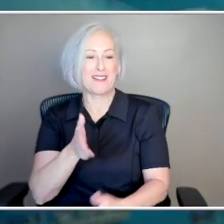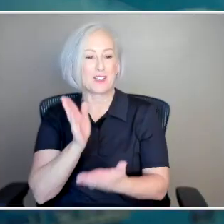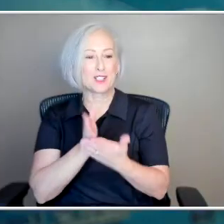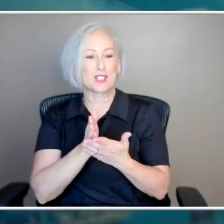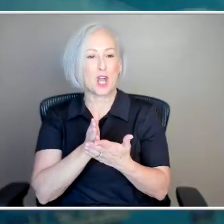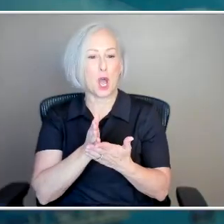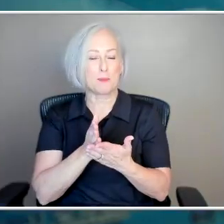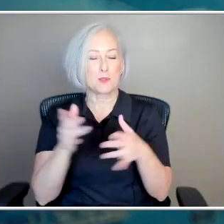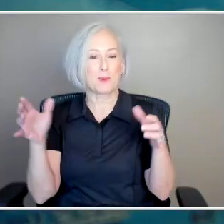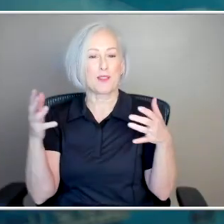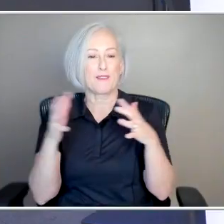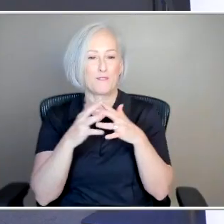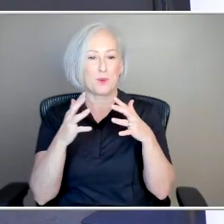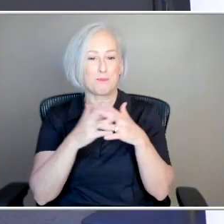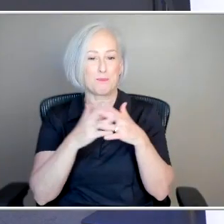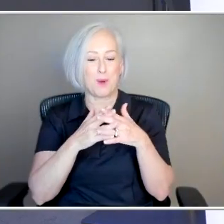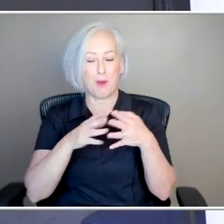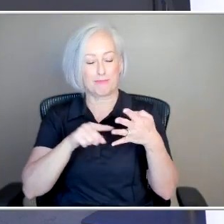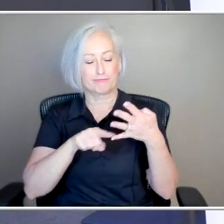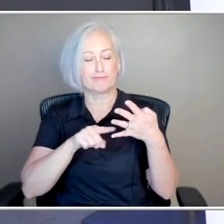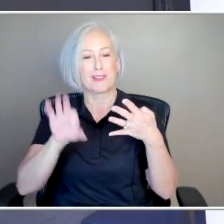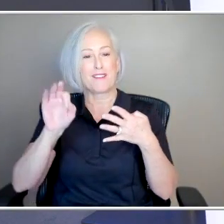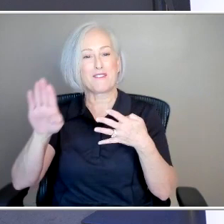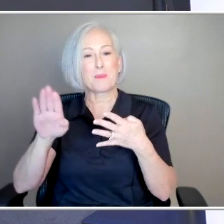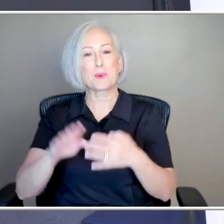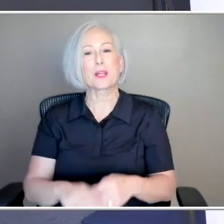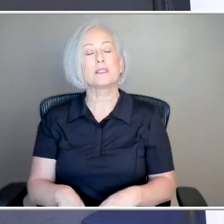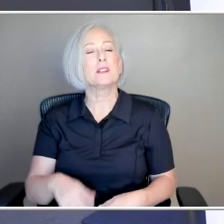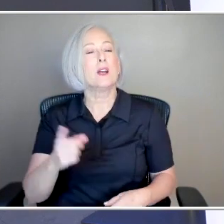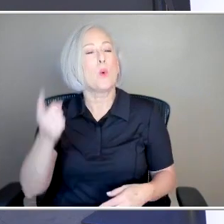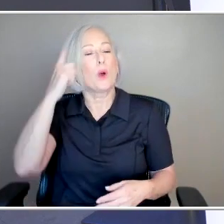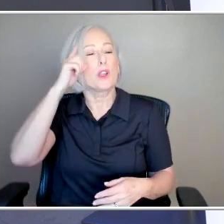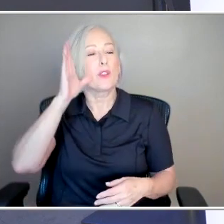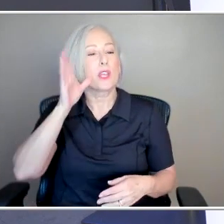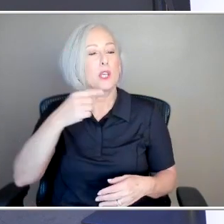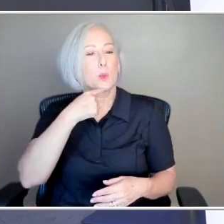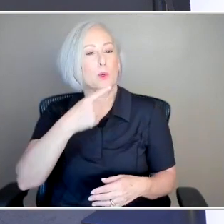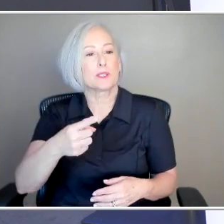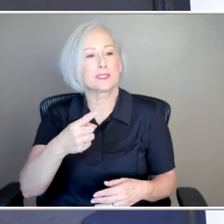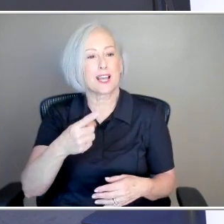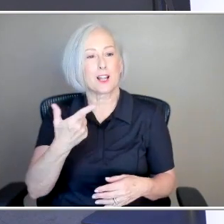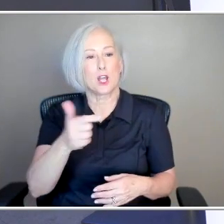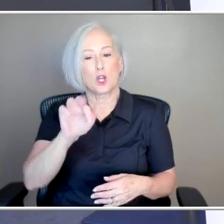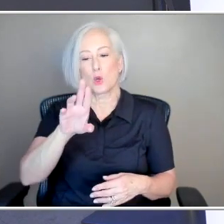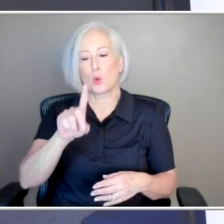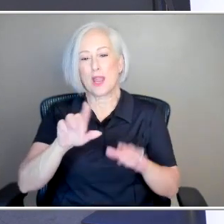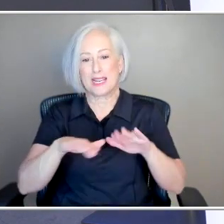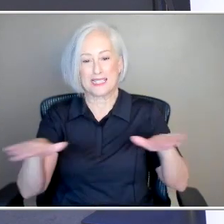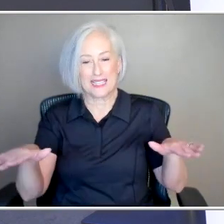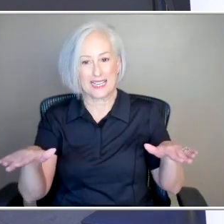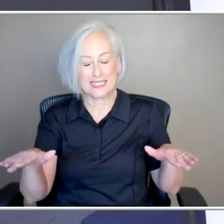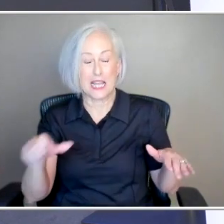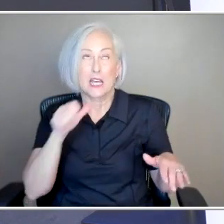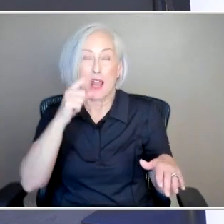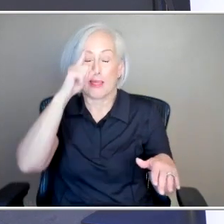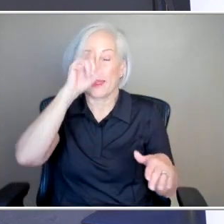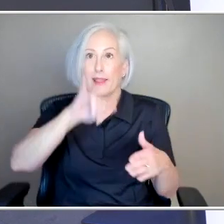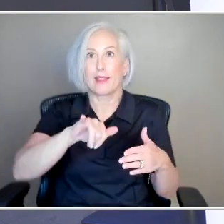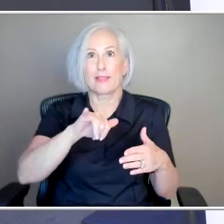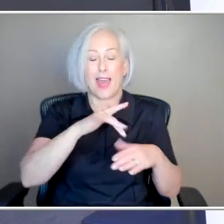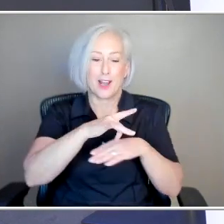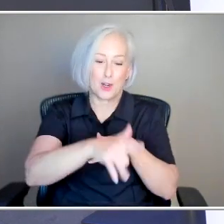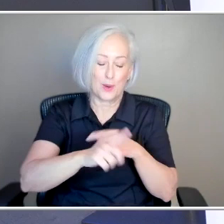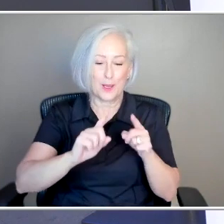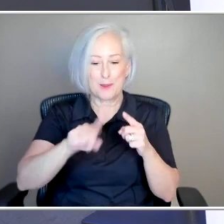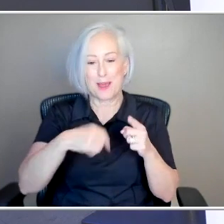of February. Sure. So what do you think you'll tell the grandkids? Sorry to make you guys think about grandkids so soon, but about this era in